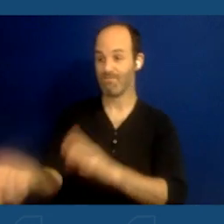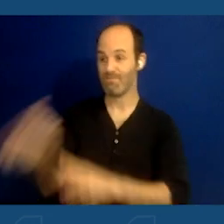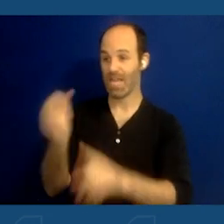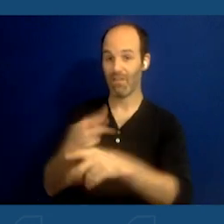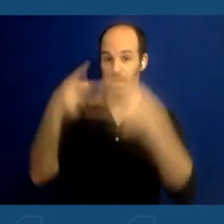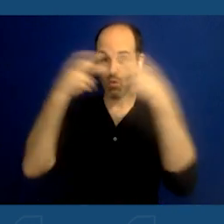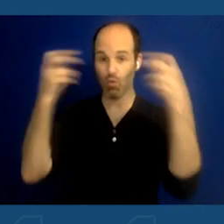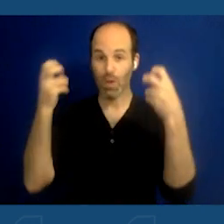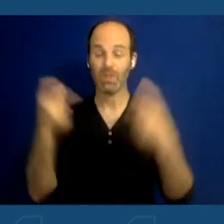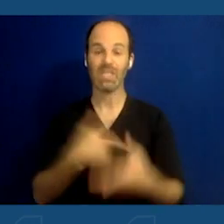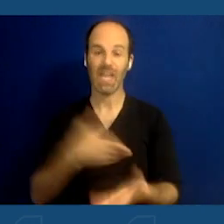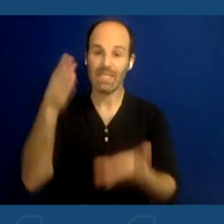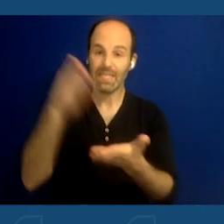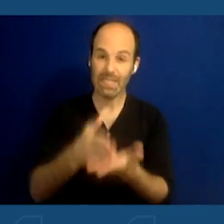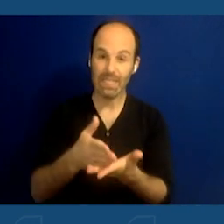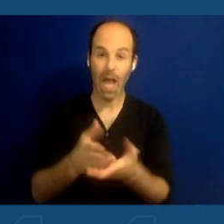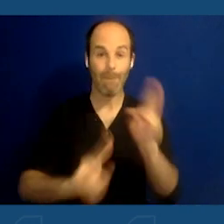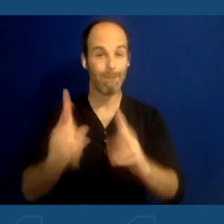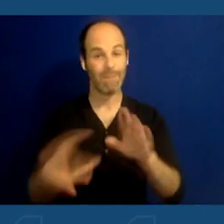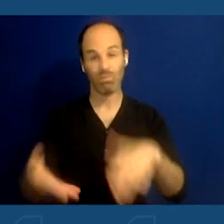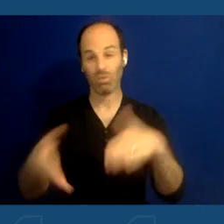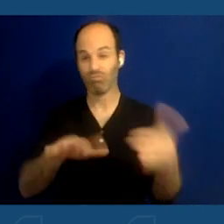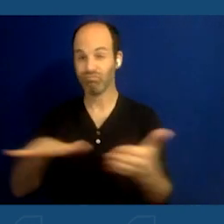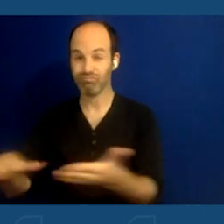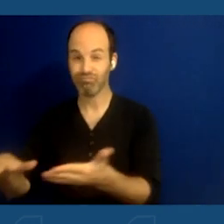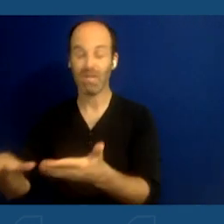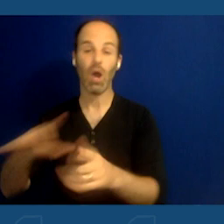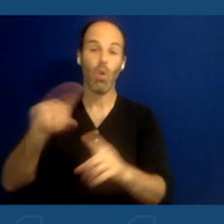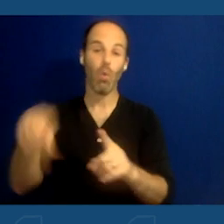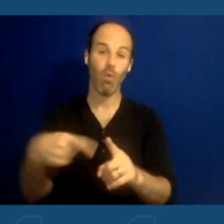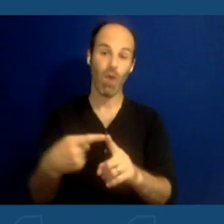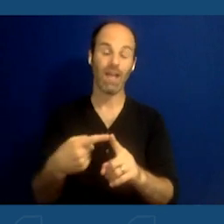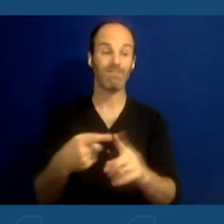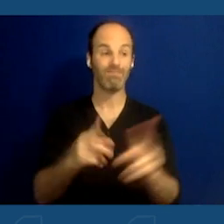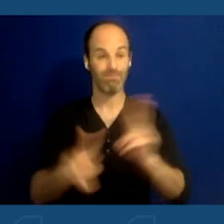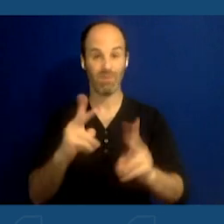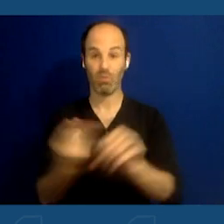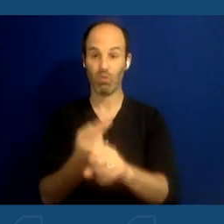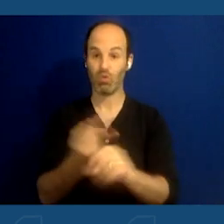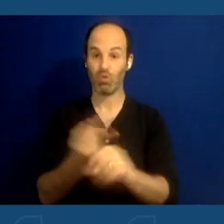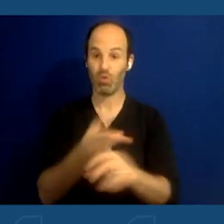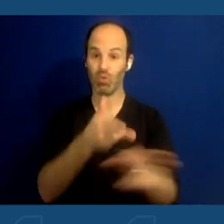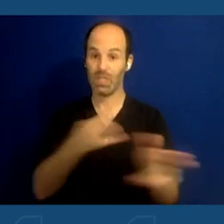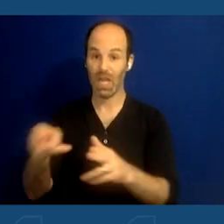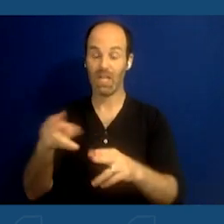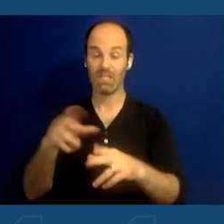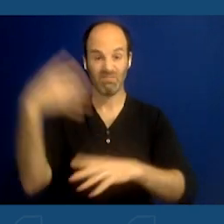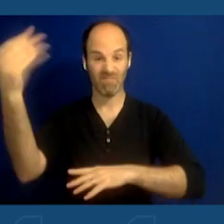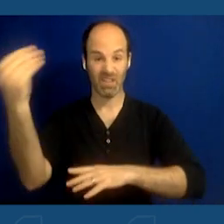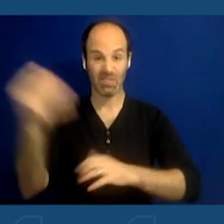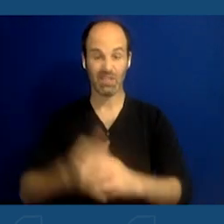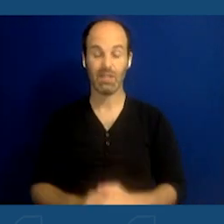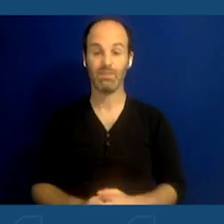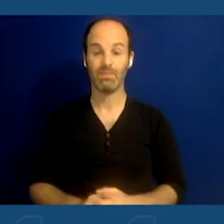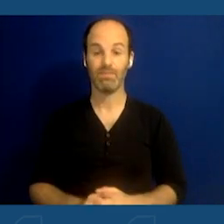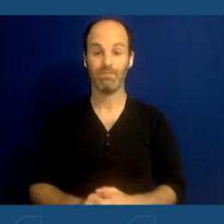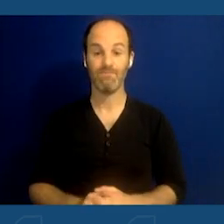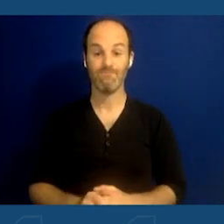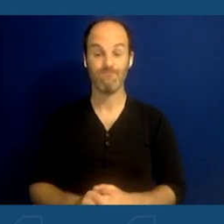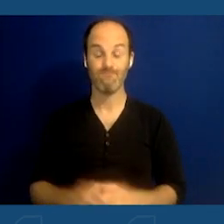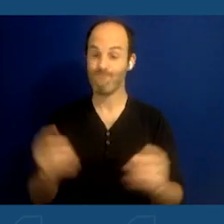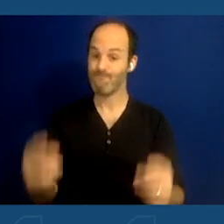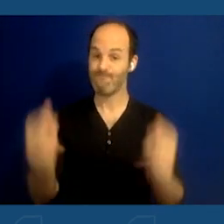of life that results when people are using these on our streets. And what I had to do immediately was, coming